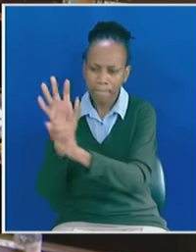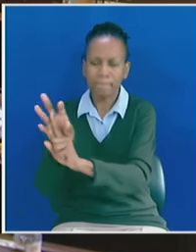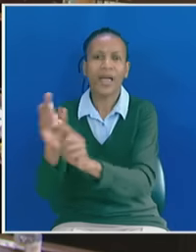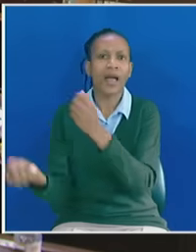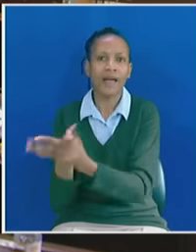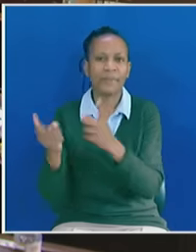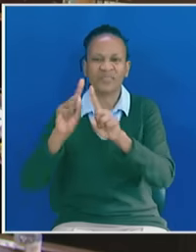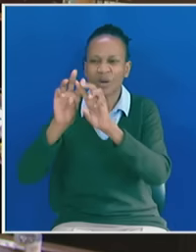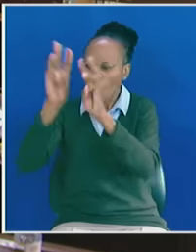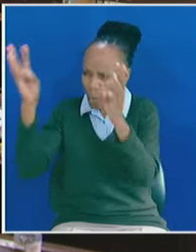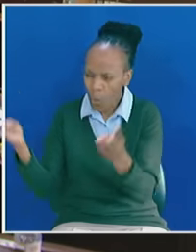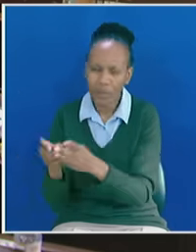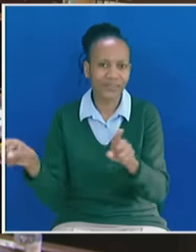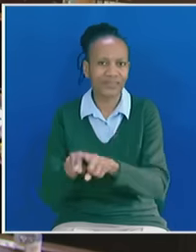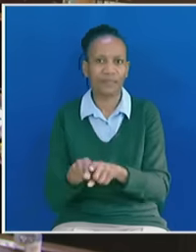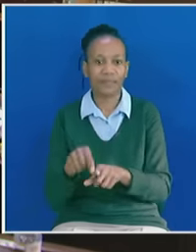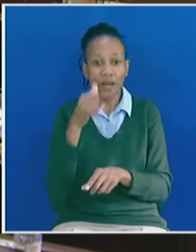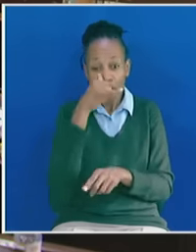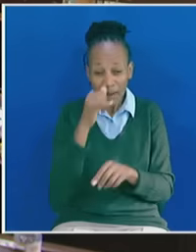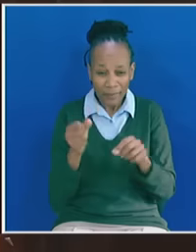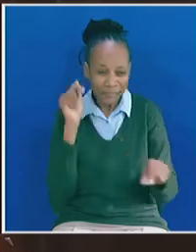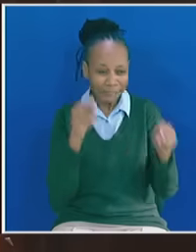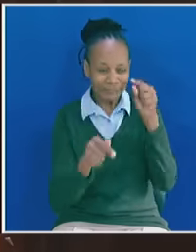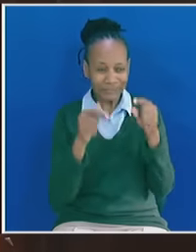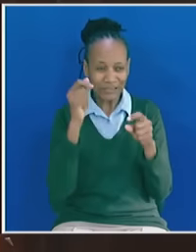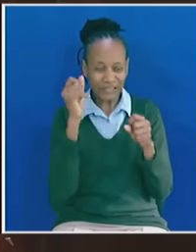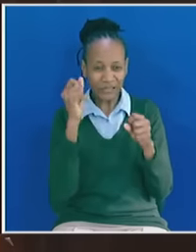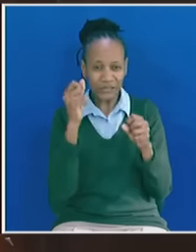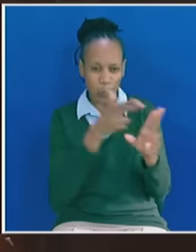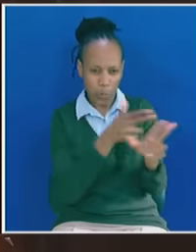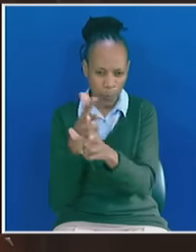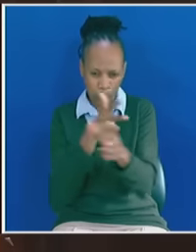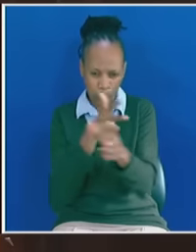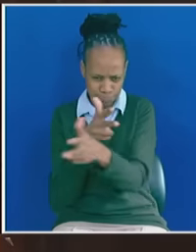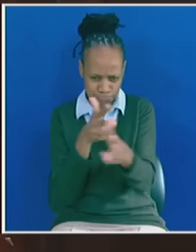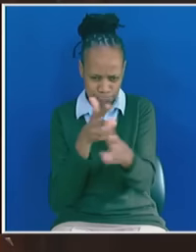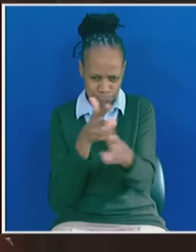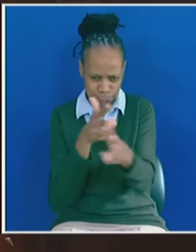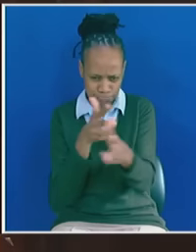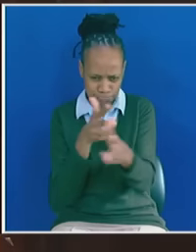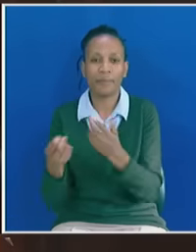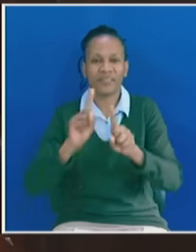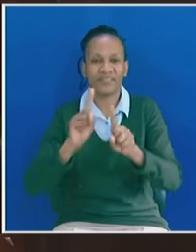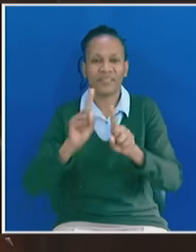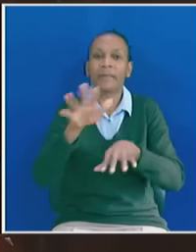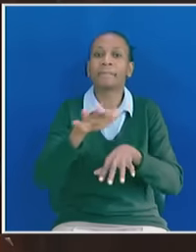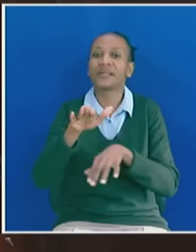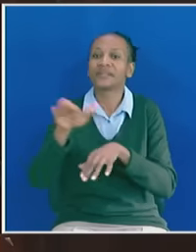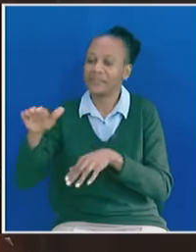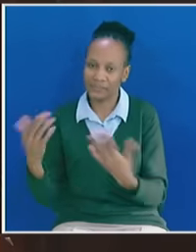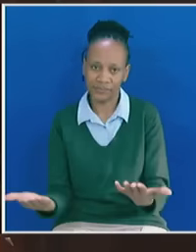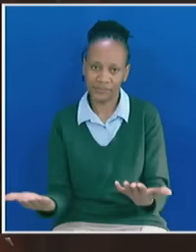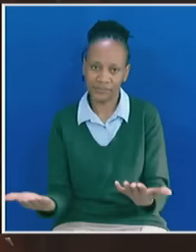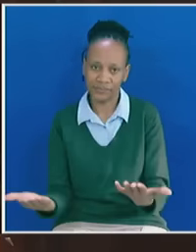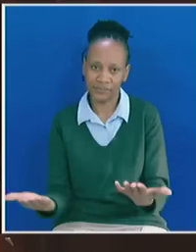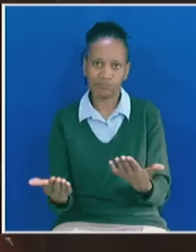world. Terrorism has assumed greater proportion, with attacks spreading for larger geographical areas with constitutional frequency.